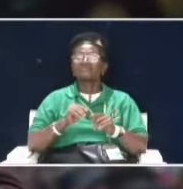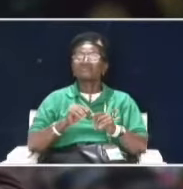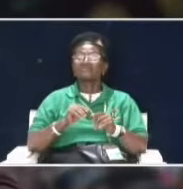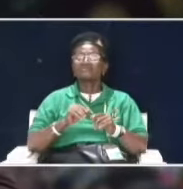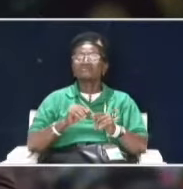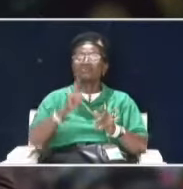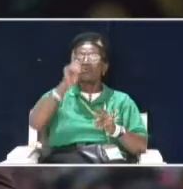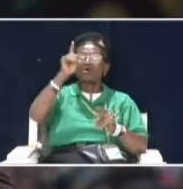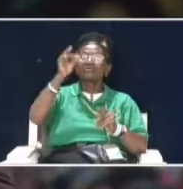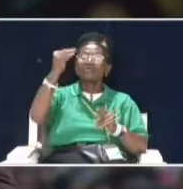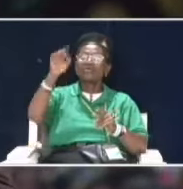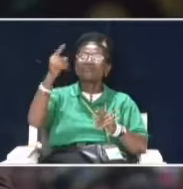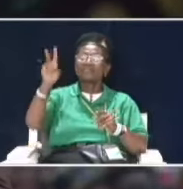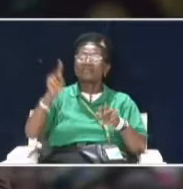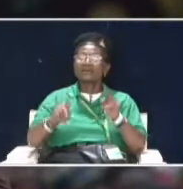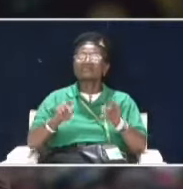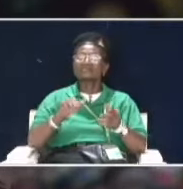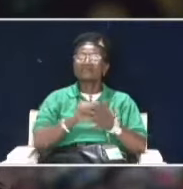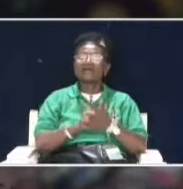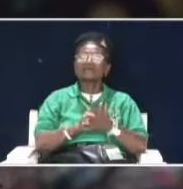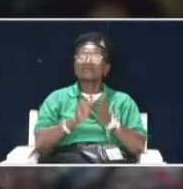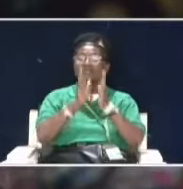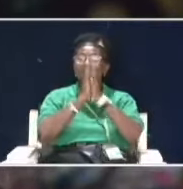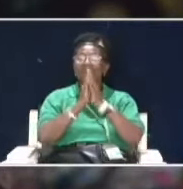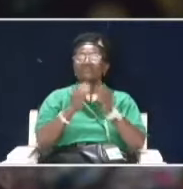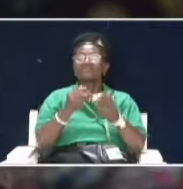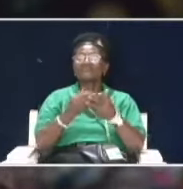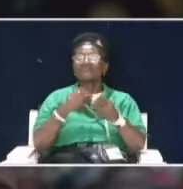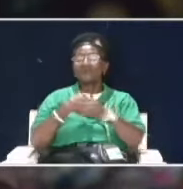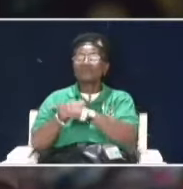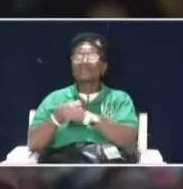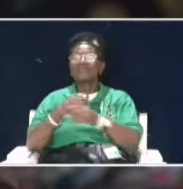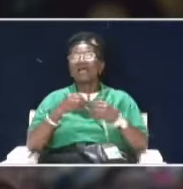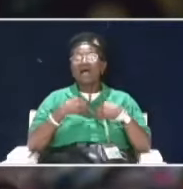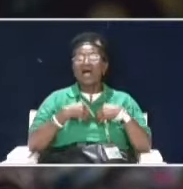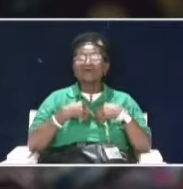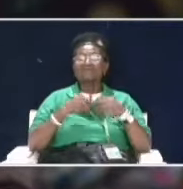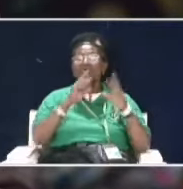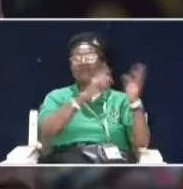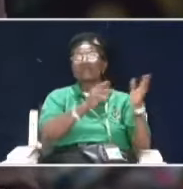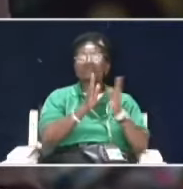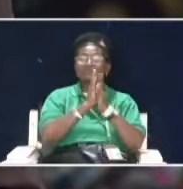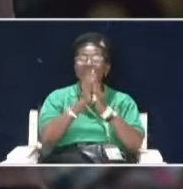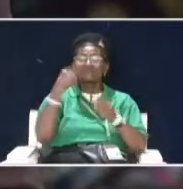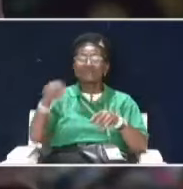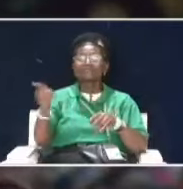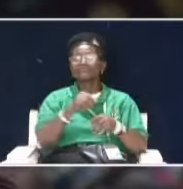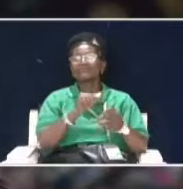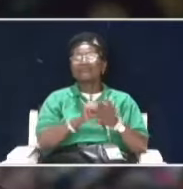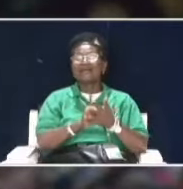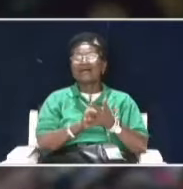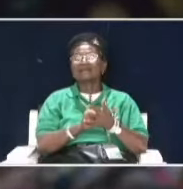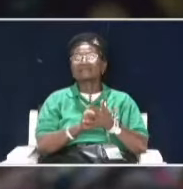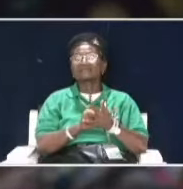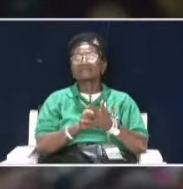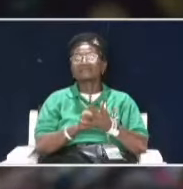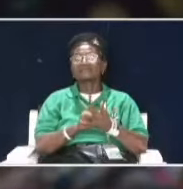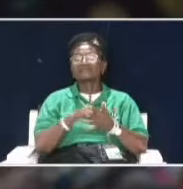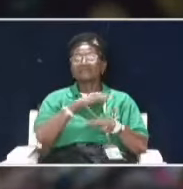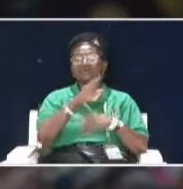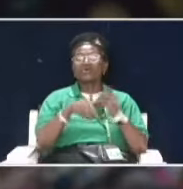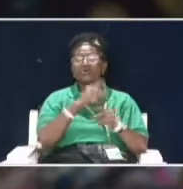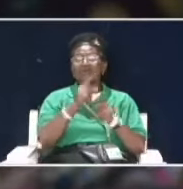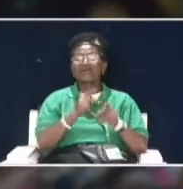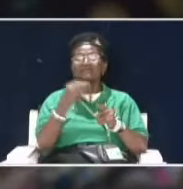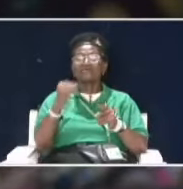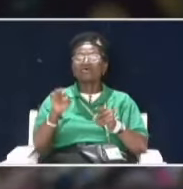One of the fellows who prayed before me had already prayed for you that all kinds of